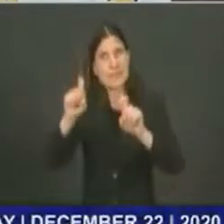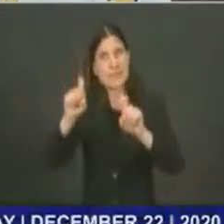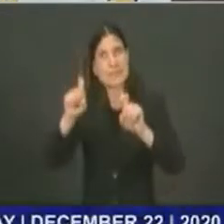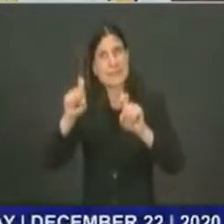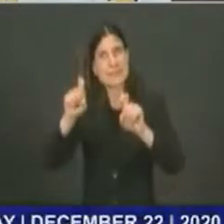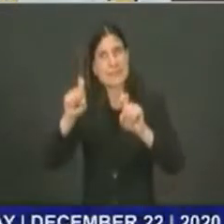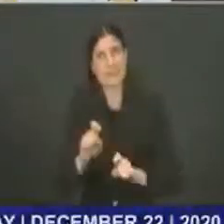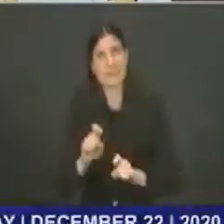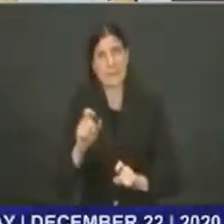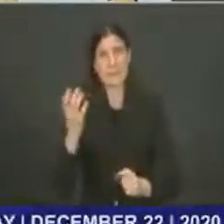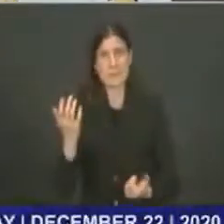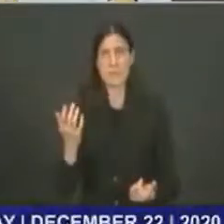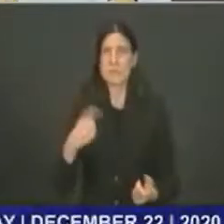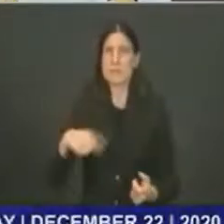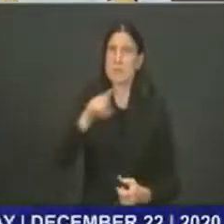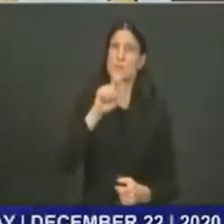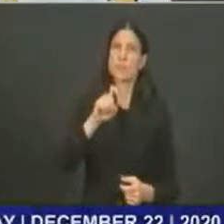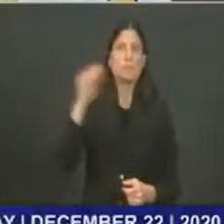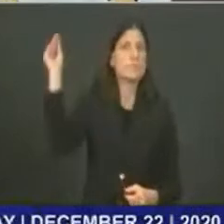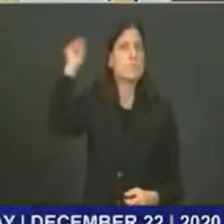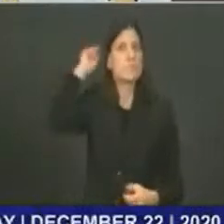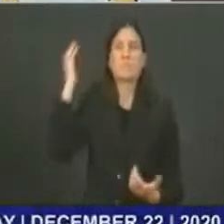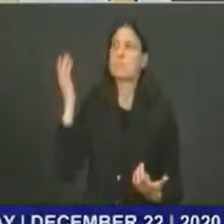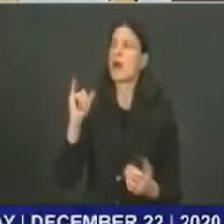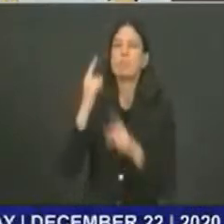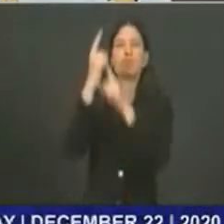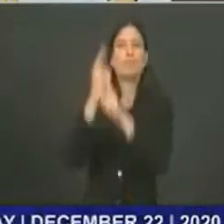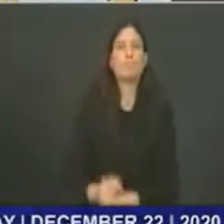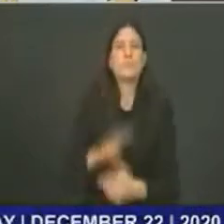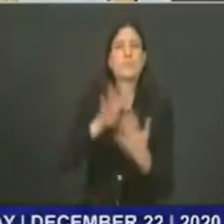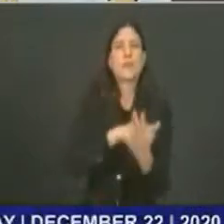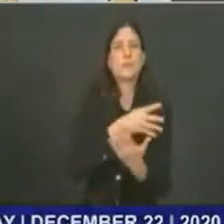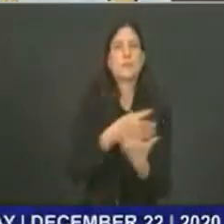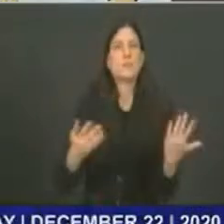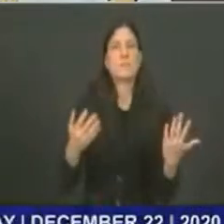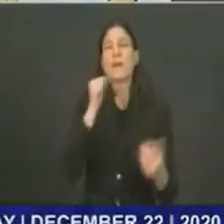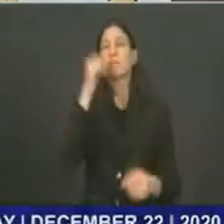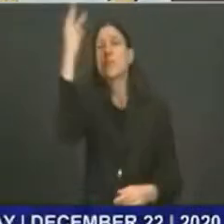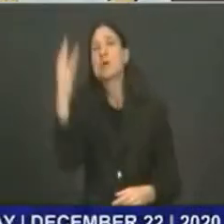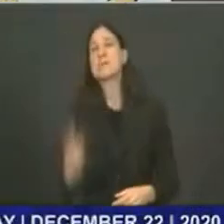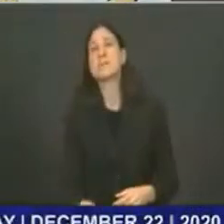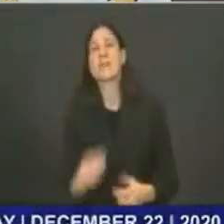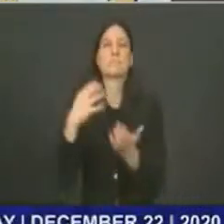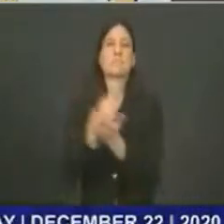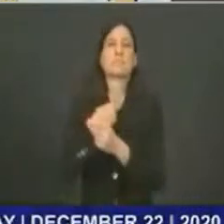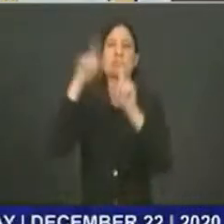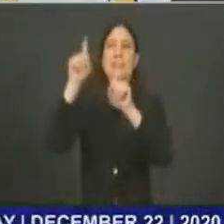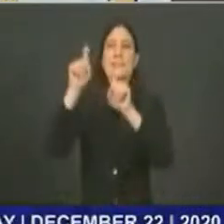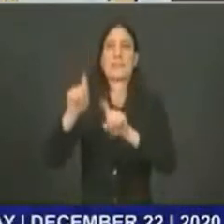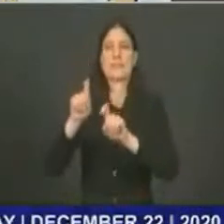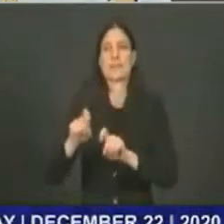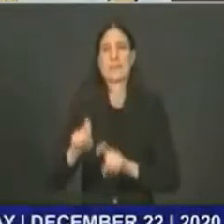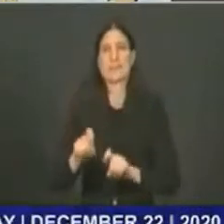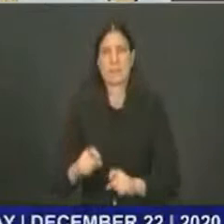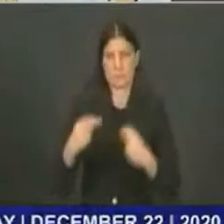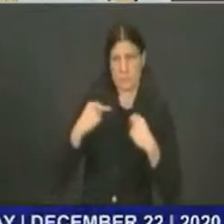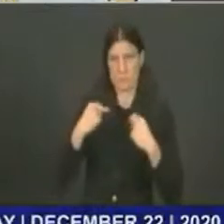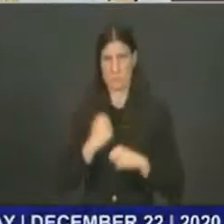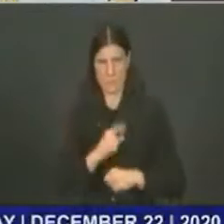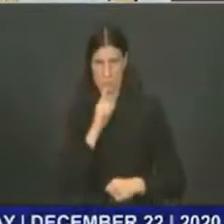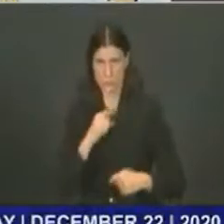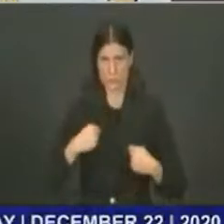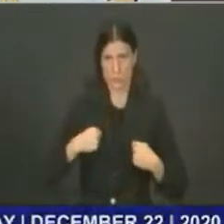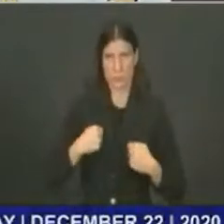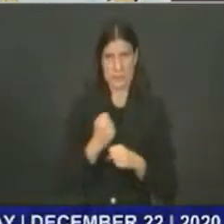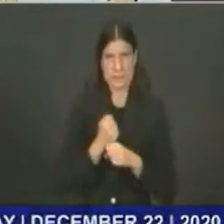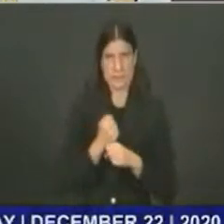able to protect the people in your household. To that end, we saw a lot of demand at the testing pop-up sites